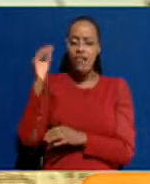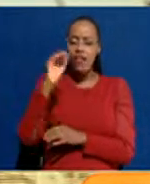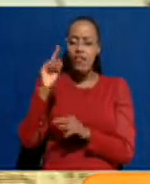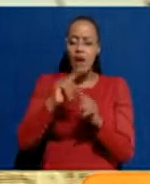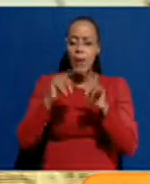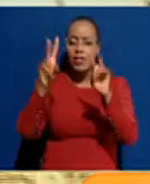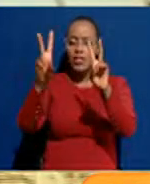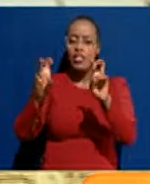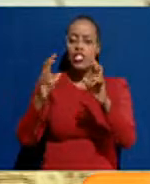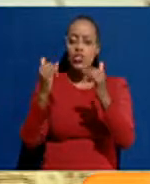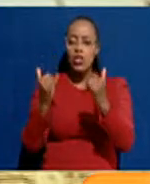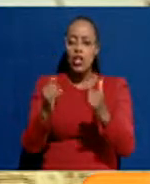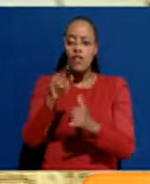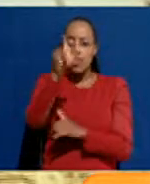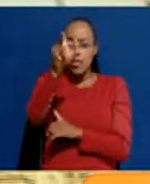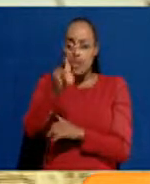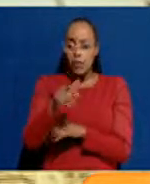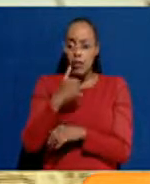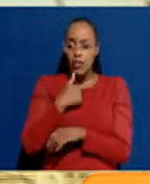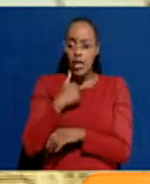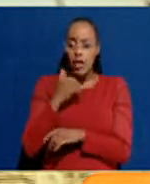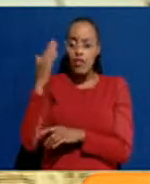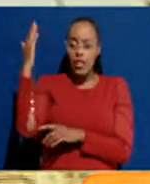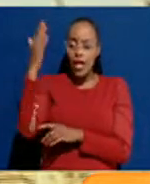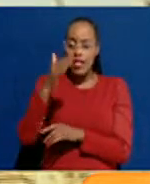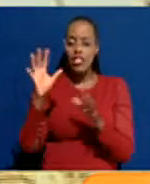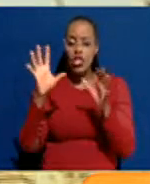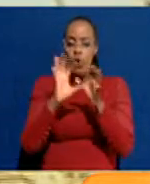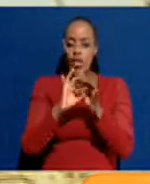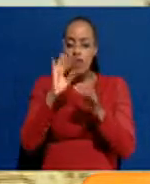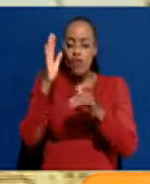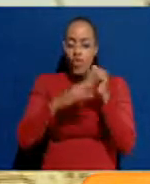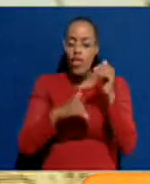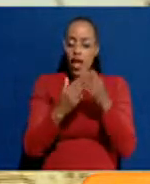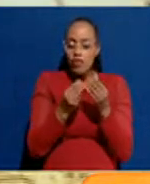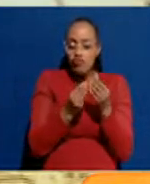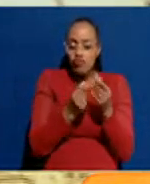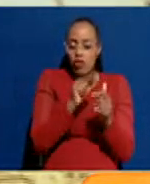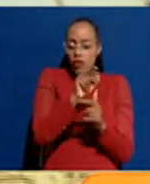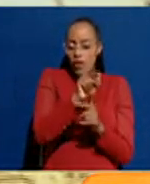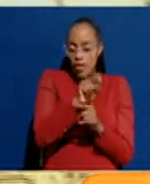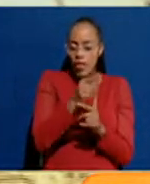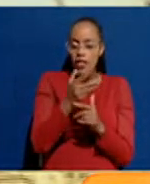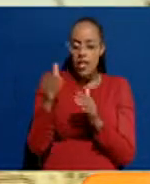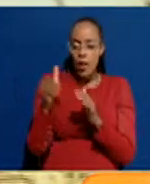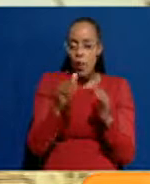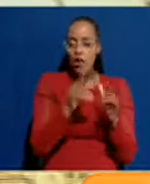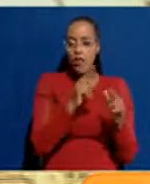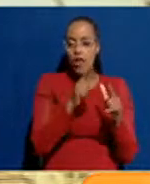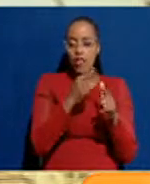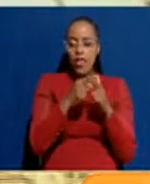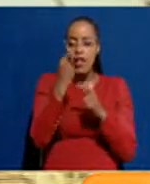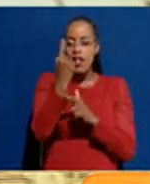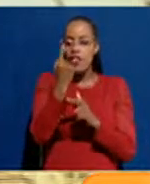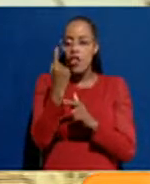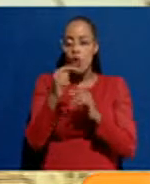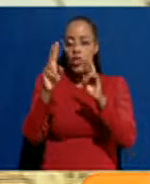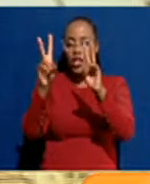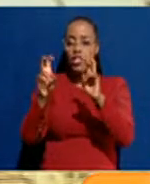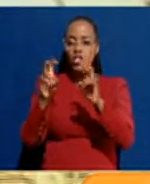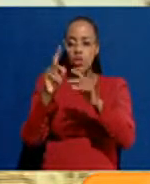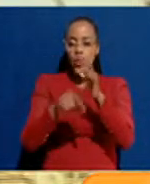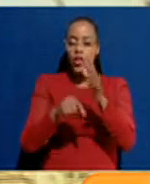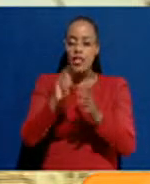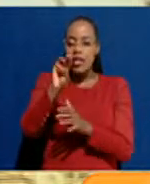have an issue where now this person is directly connected. Mm-hmm. So instead of dealing with him in a very adverse manner, the whole issue is just install a